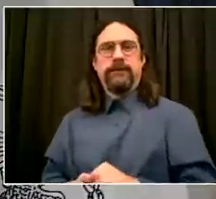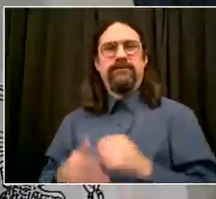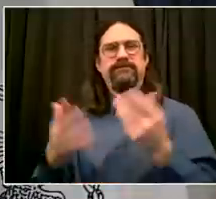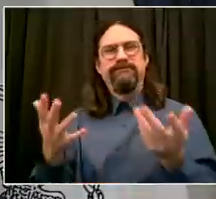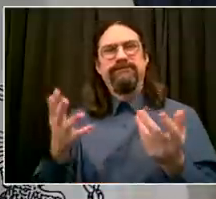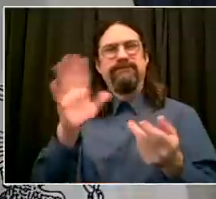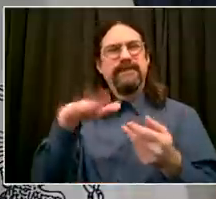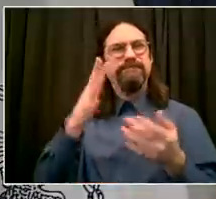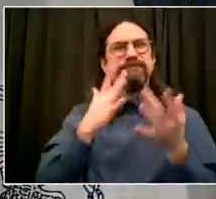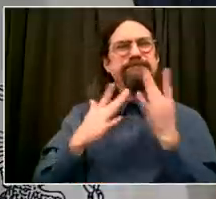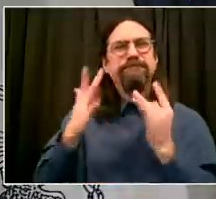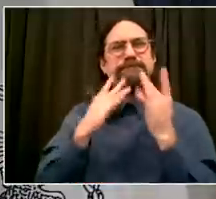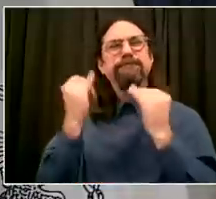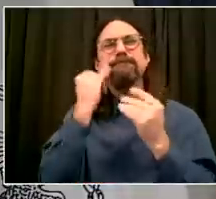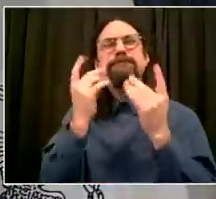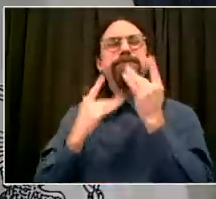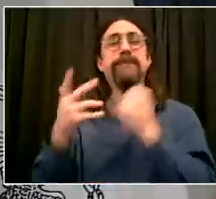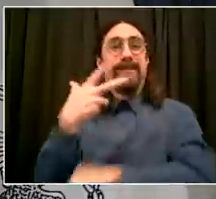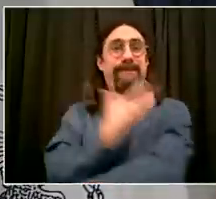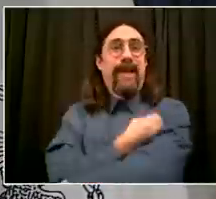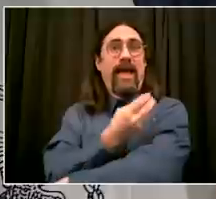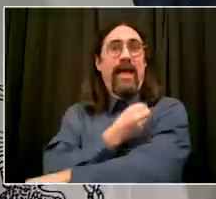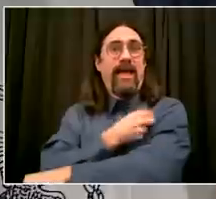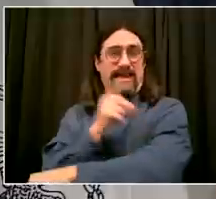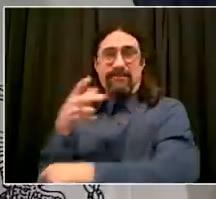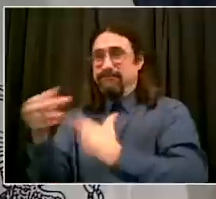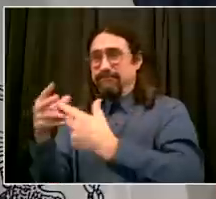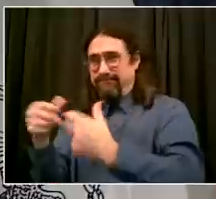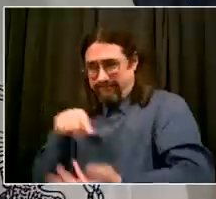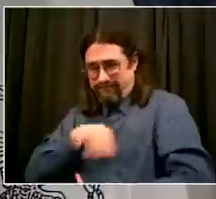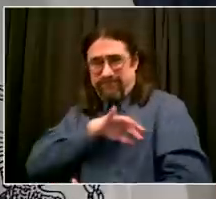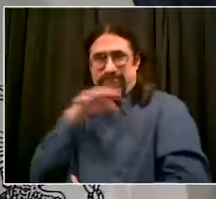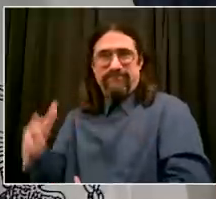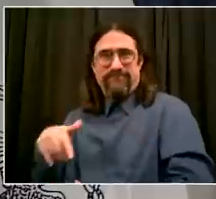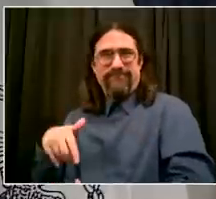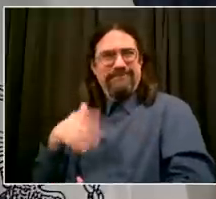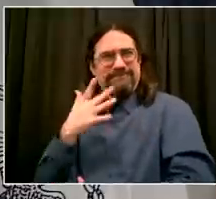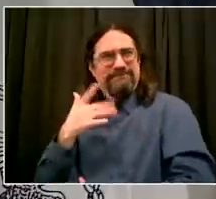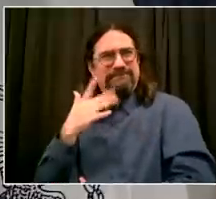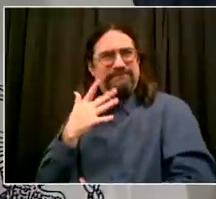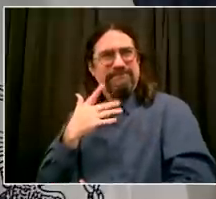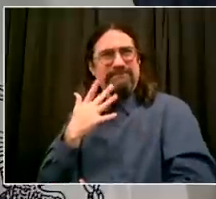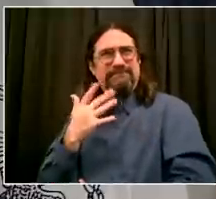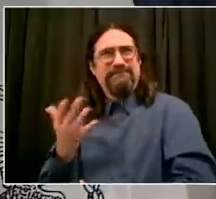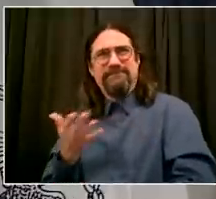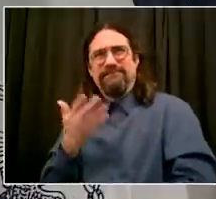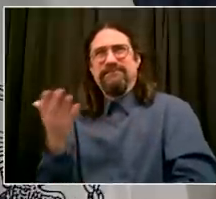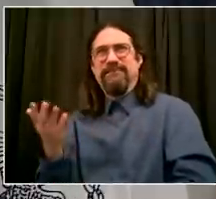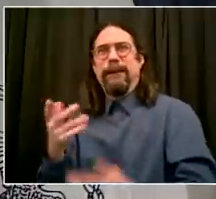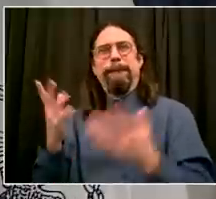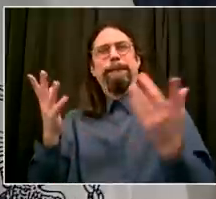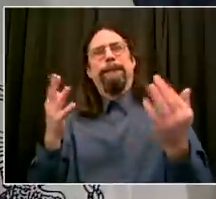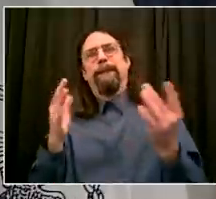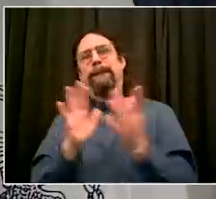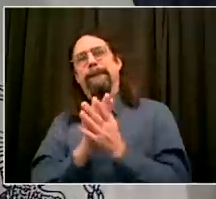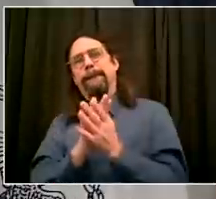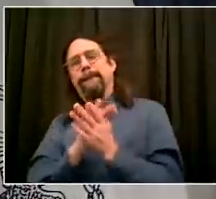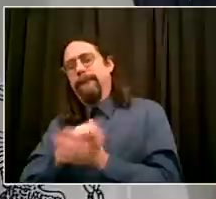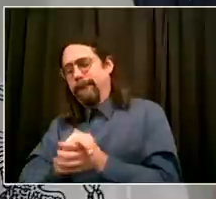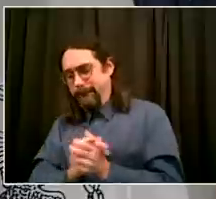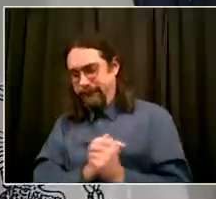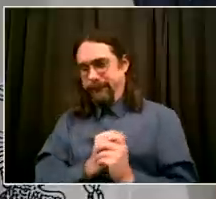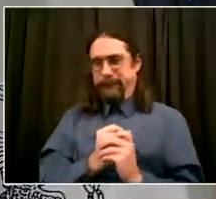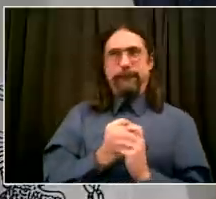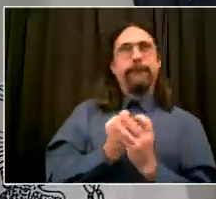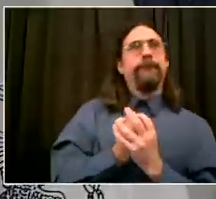County. The city has so much of an infrastructure for delivering vaccine. Other counties don't. Are